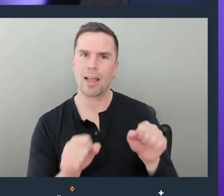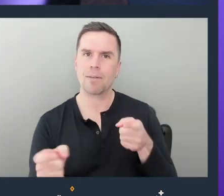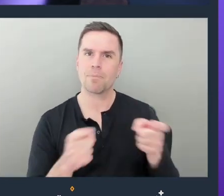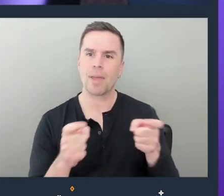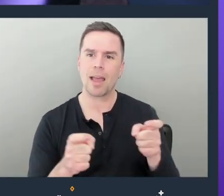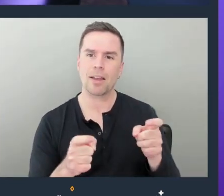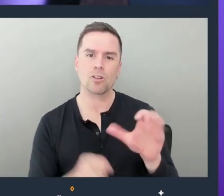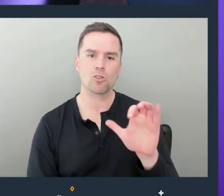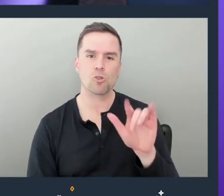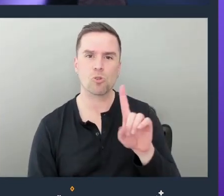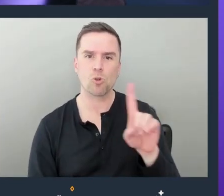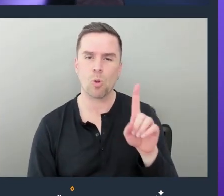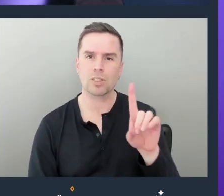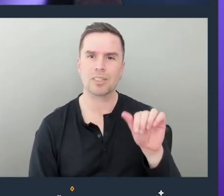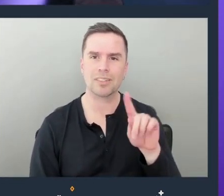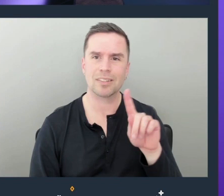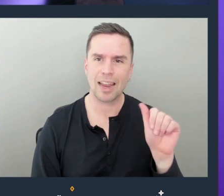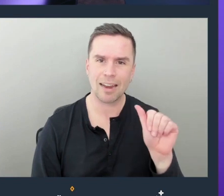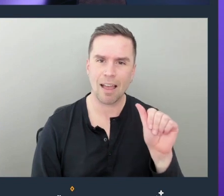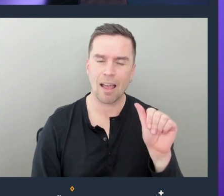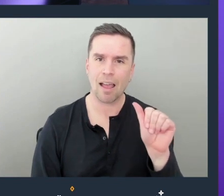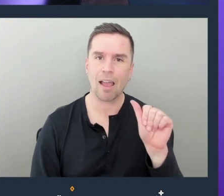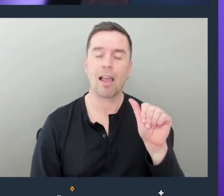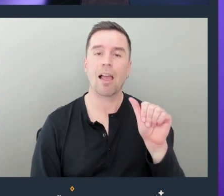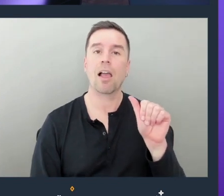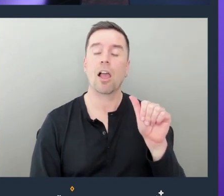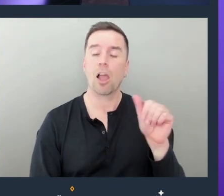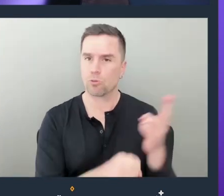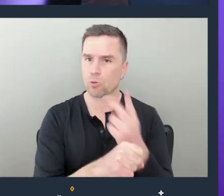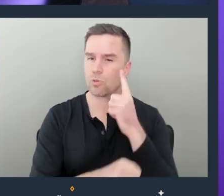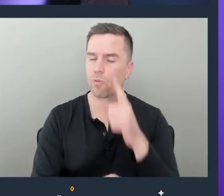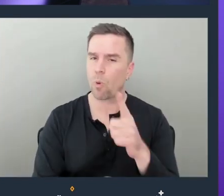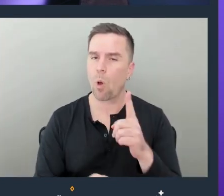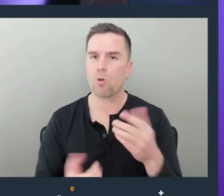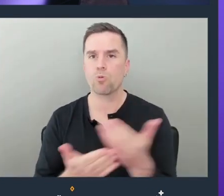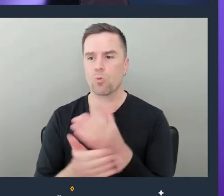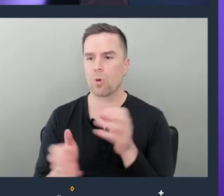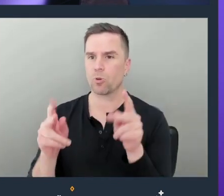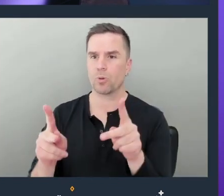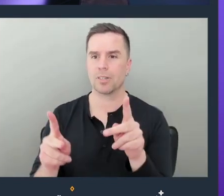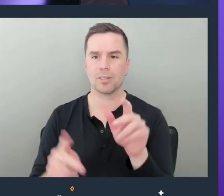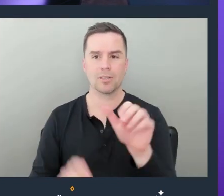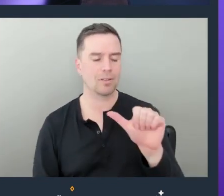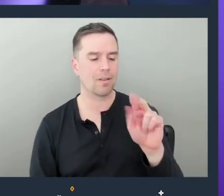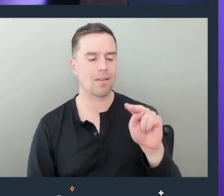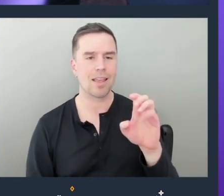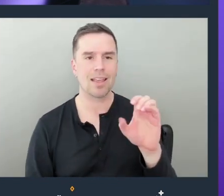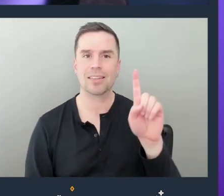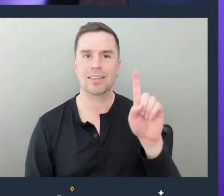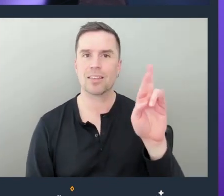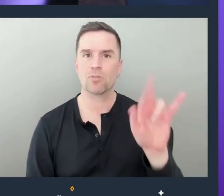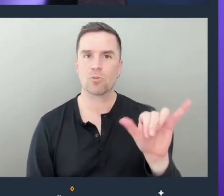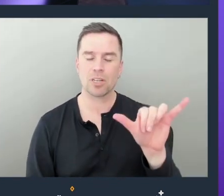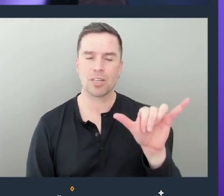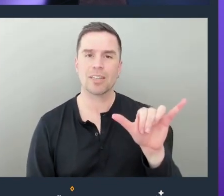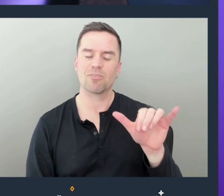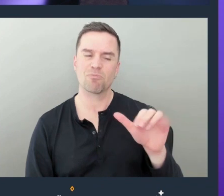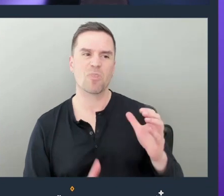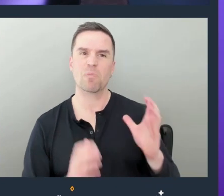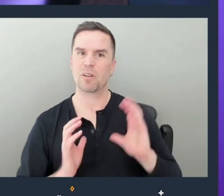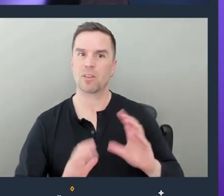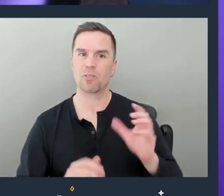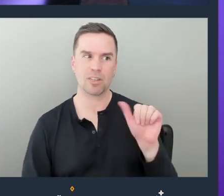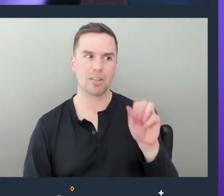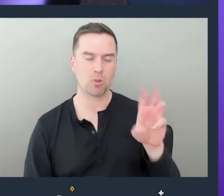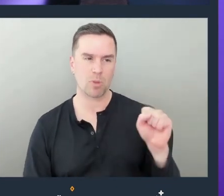it to work to unlock new opportunities. Ancestry has been a longtime customer of AWS. They were founded actually in 1983, and